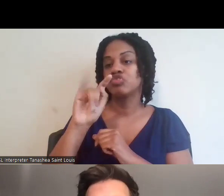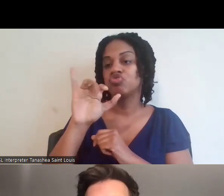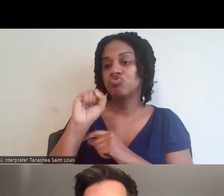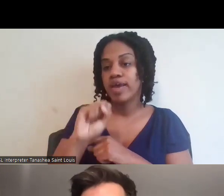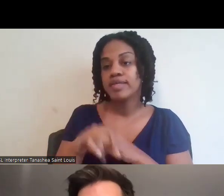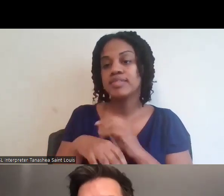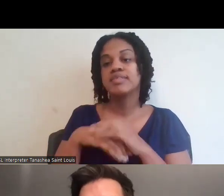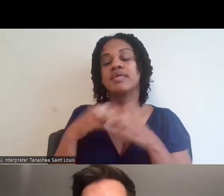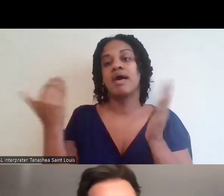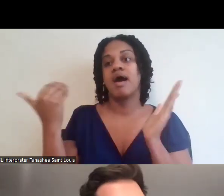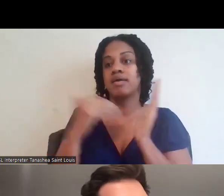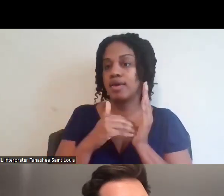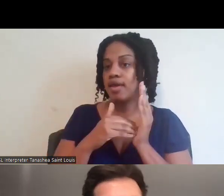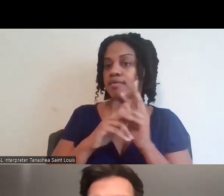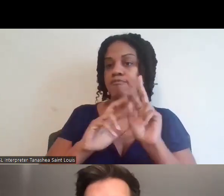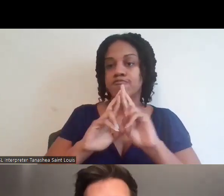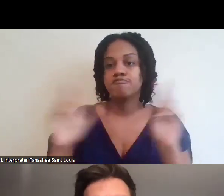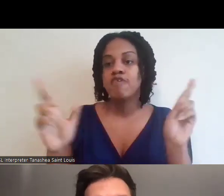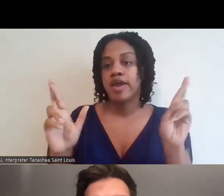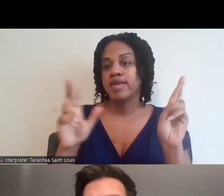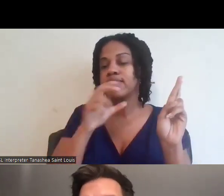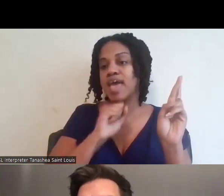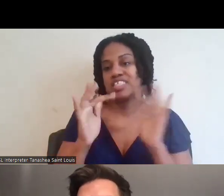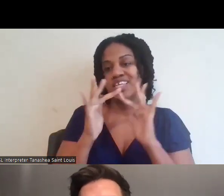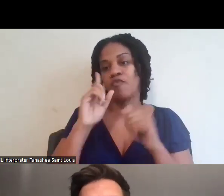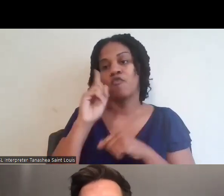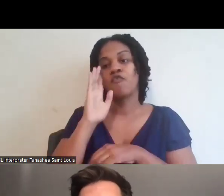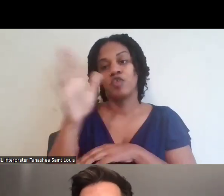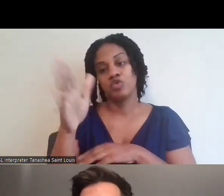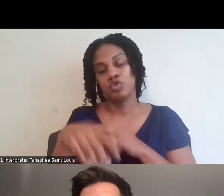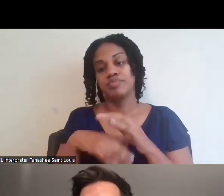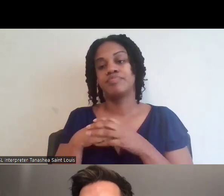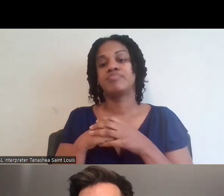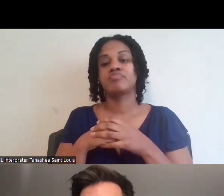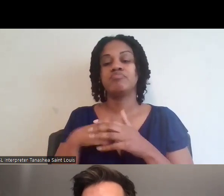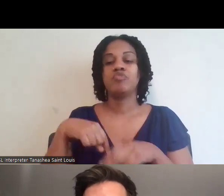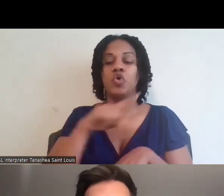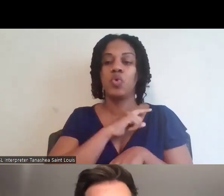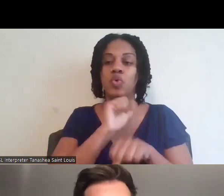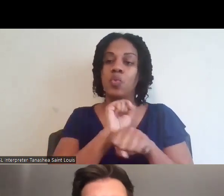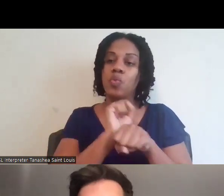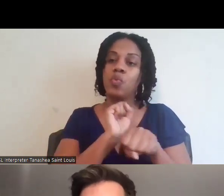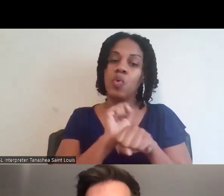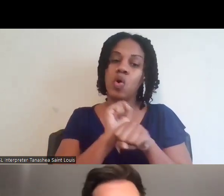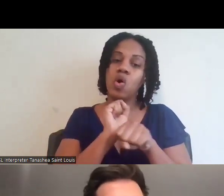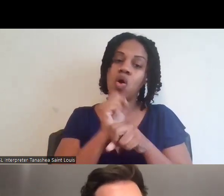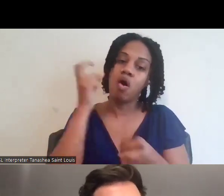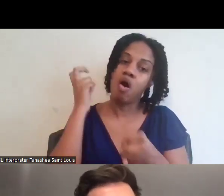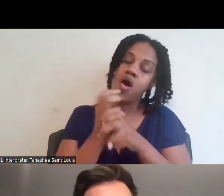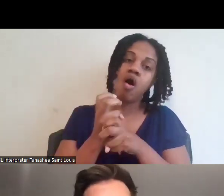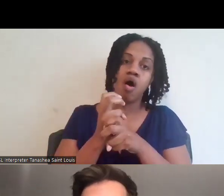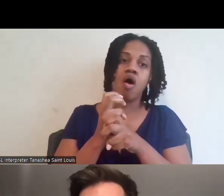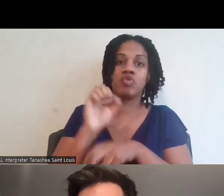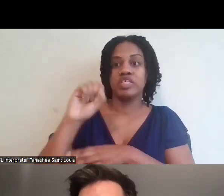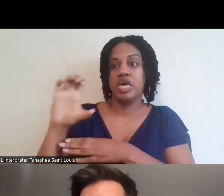can again drive and ready the aging network for the future. And so we worked intensively with the steering committee and